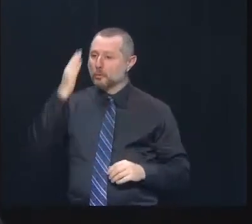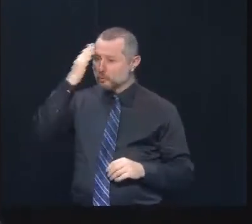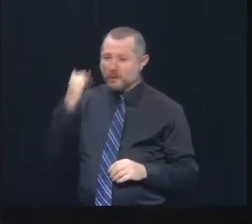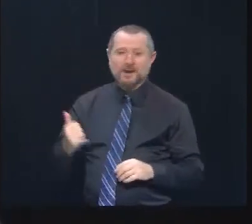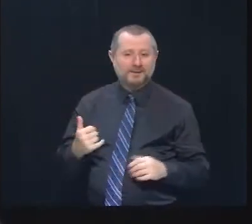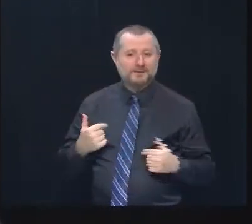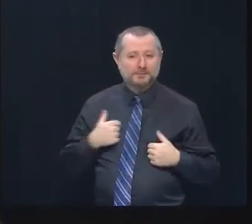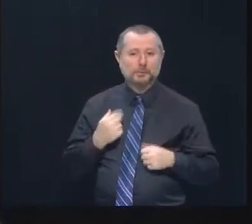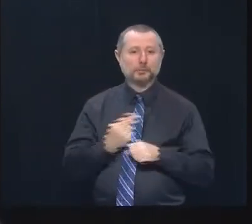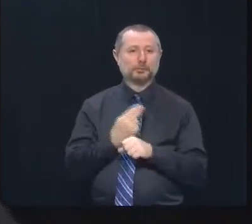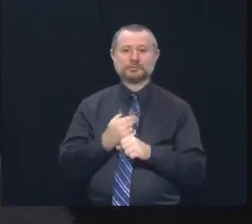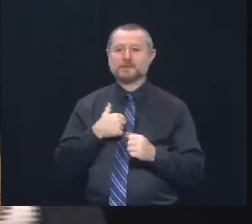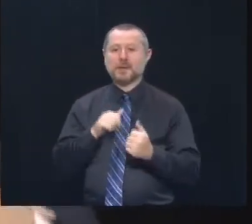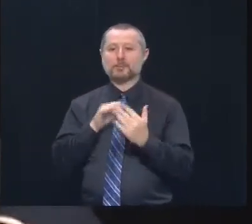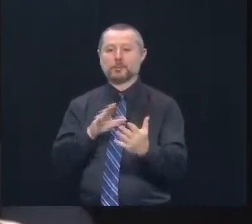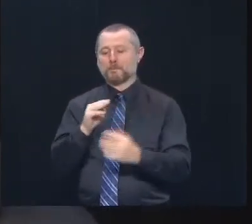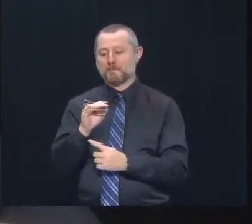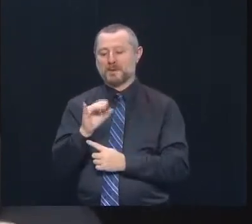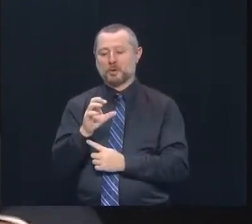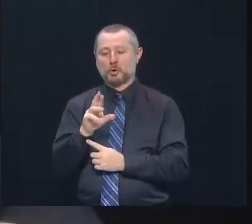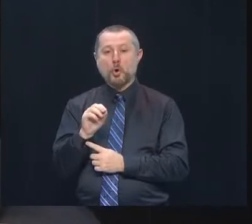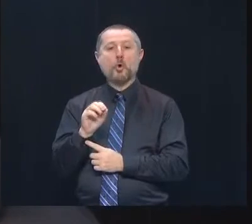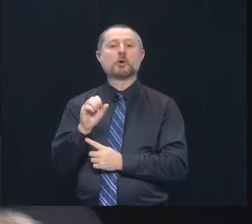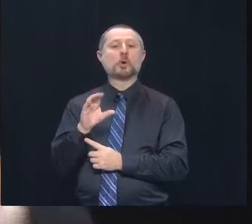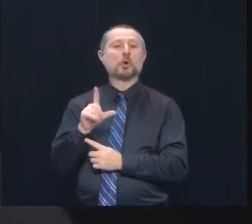out. You